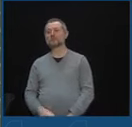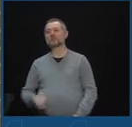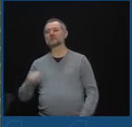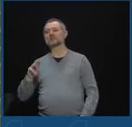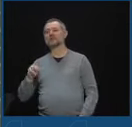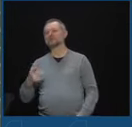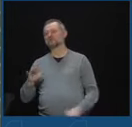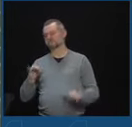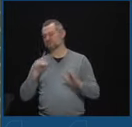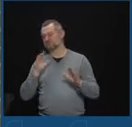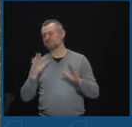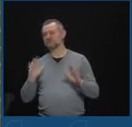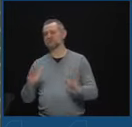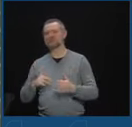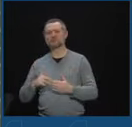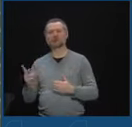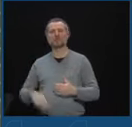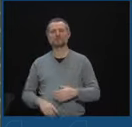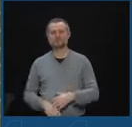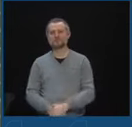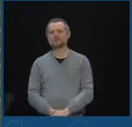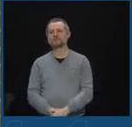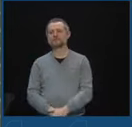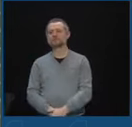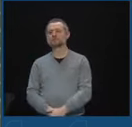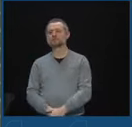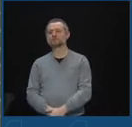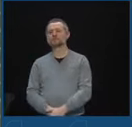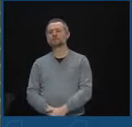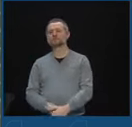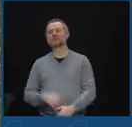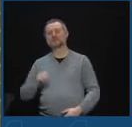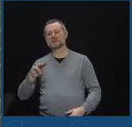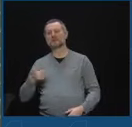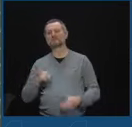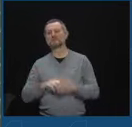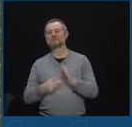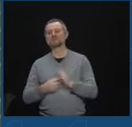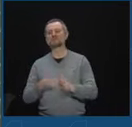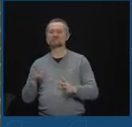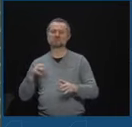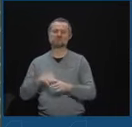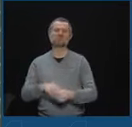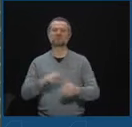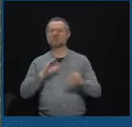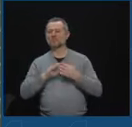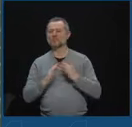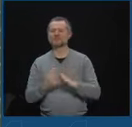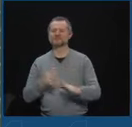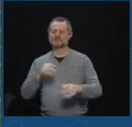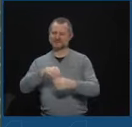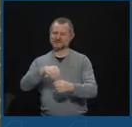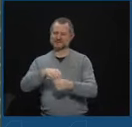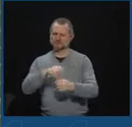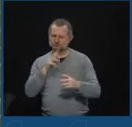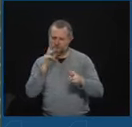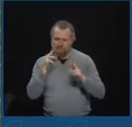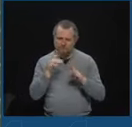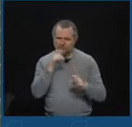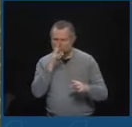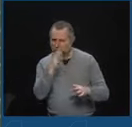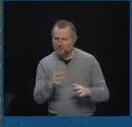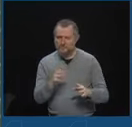program, because SNUG is actually pouring back in the community with a lot of people left out of the community. SNUG is actually one